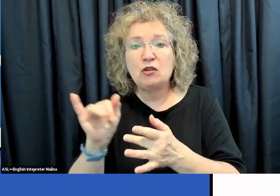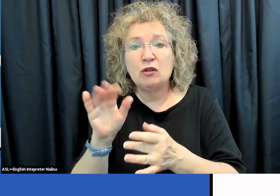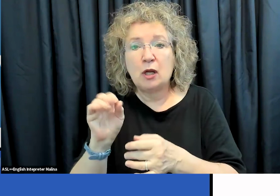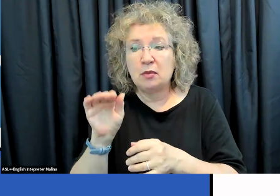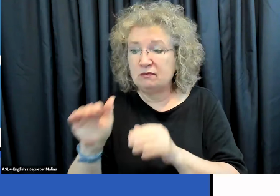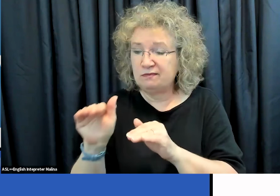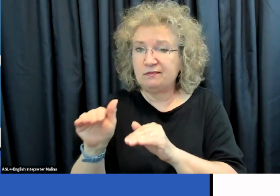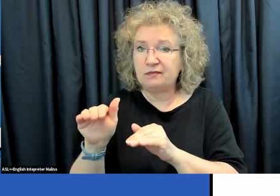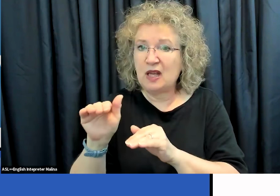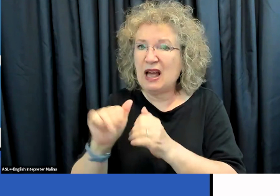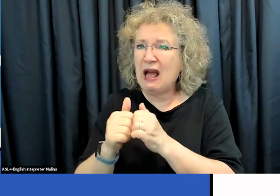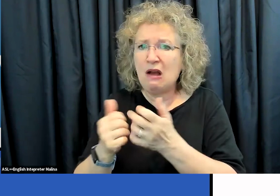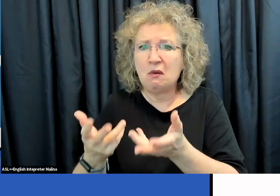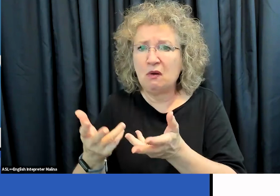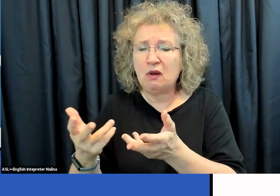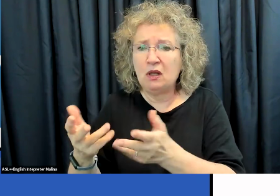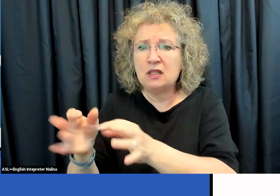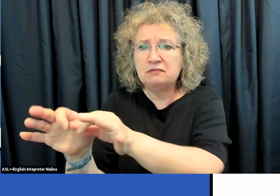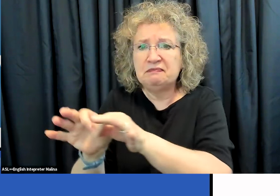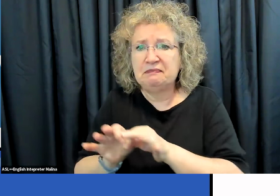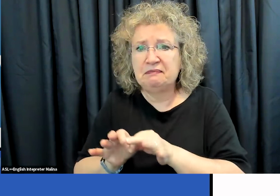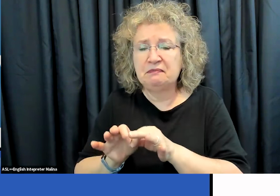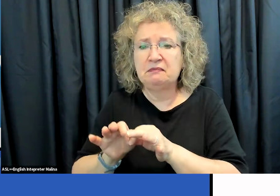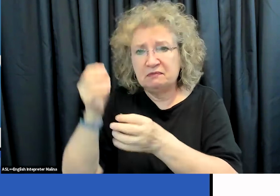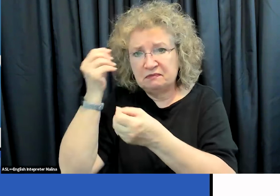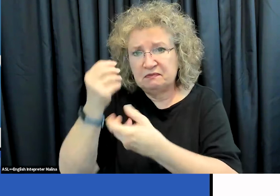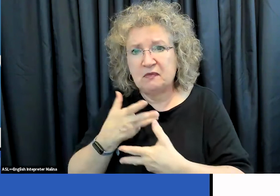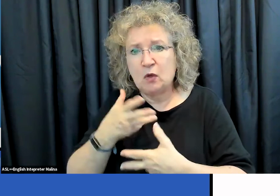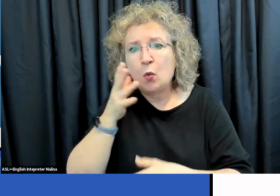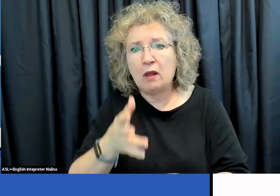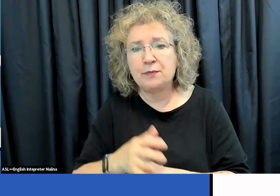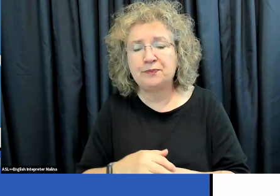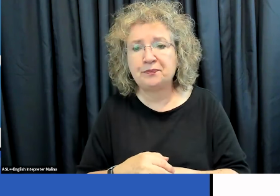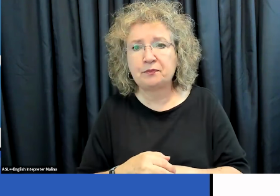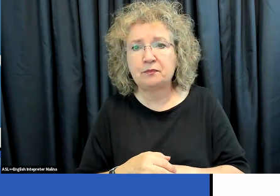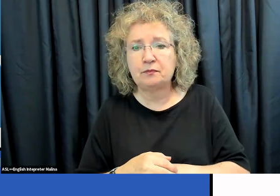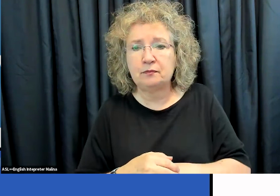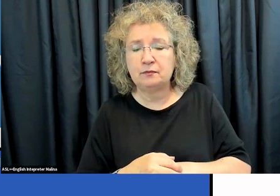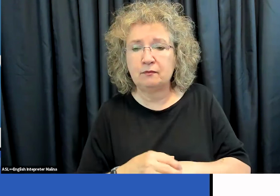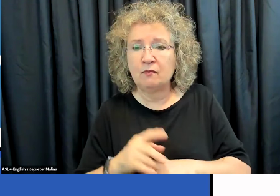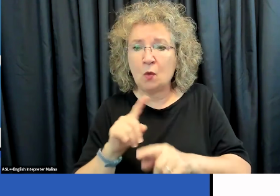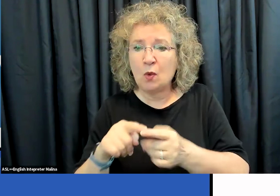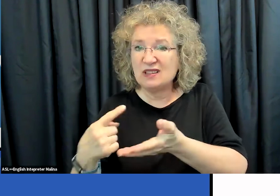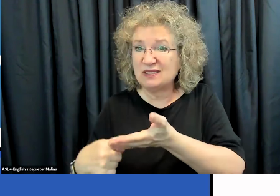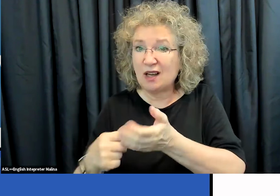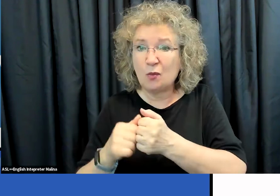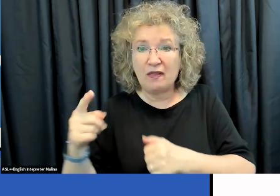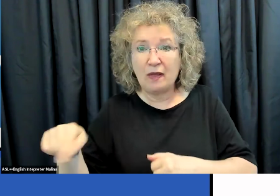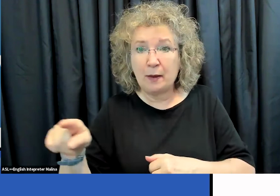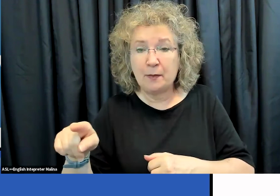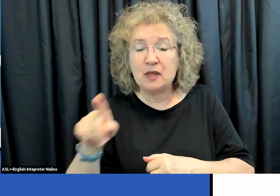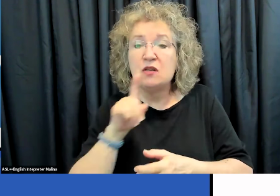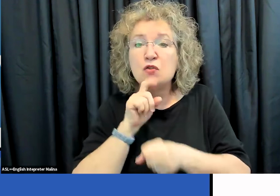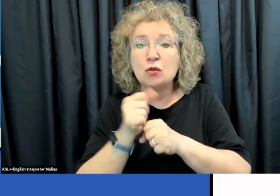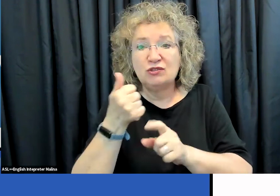instructions and information to understand that process. As you talk to them, make sure that you're taking careful